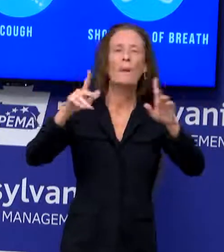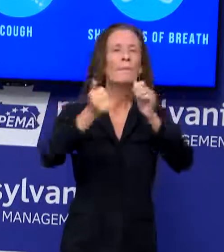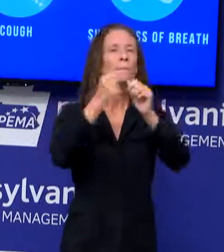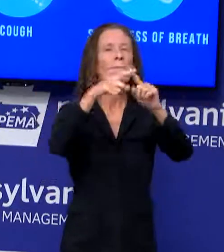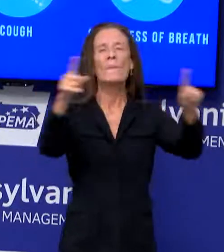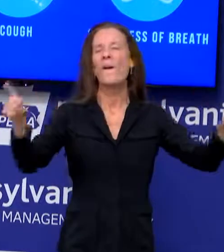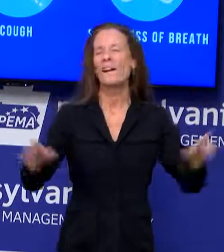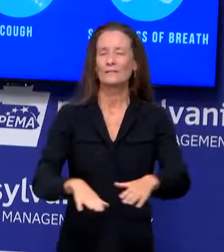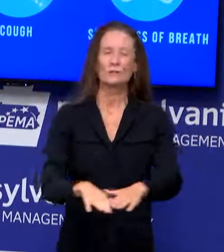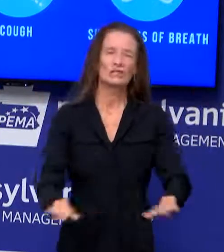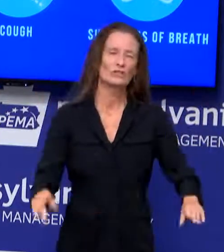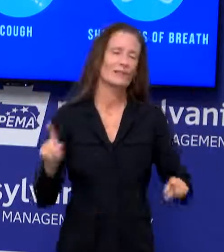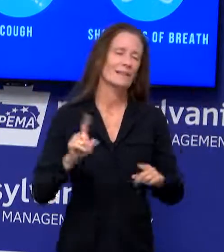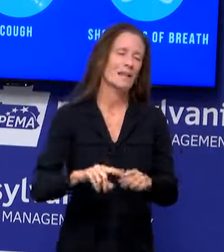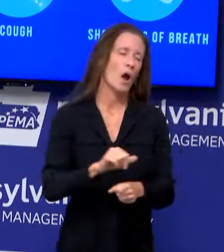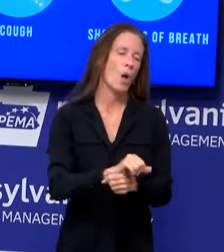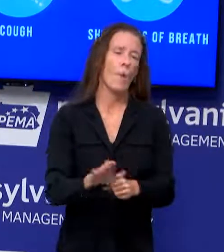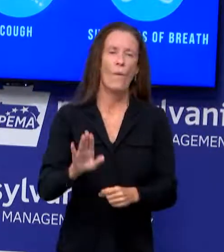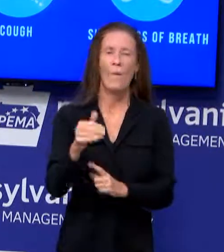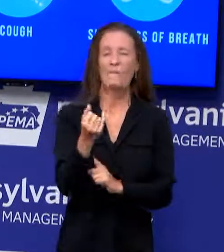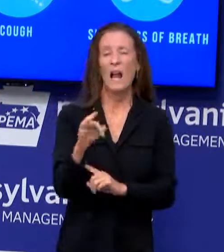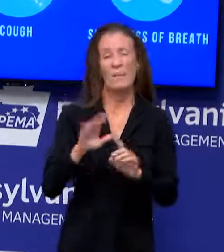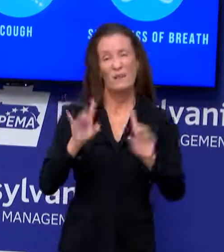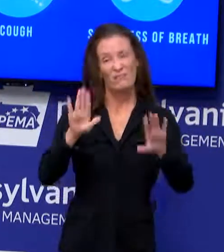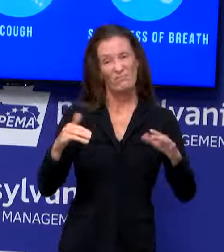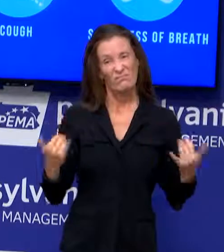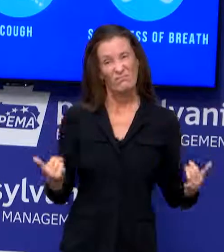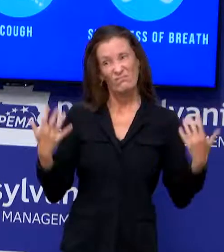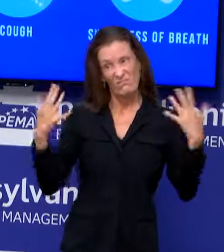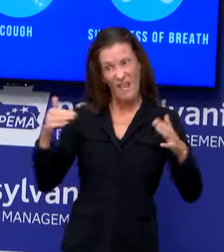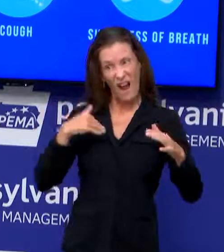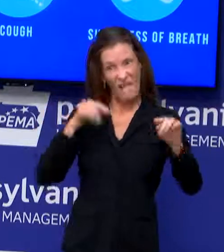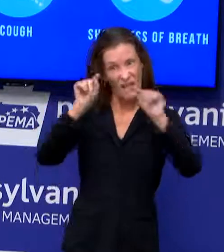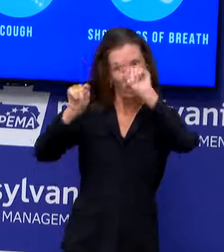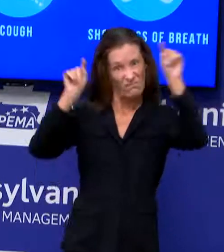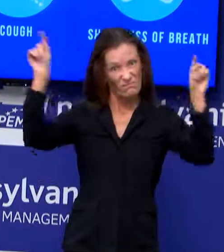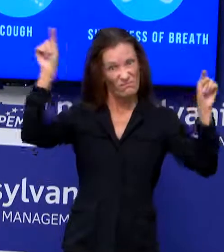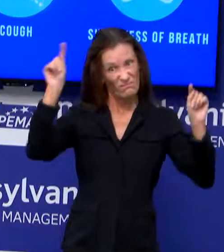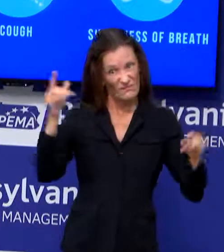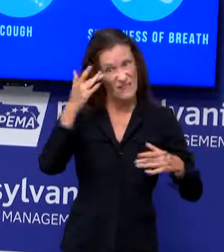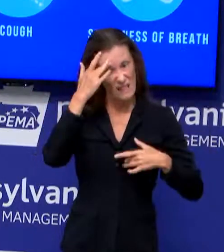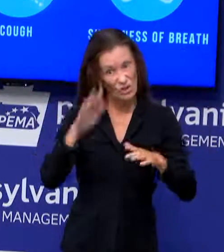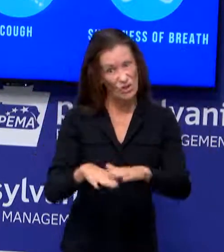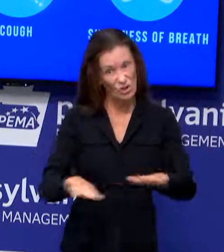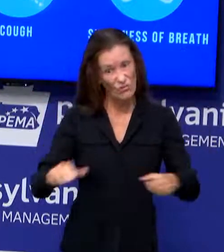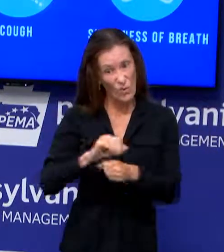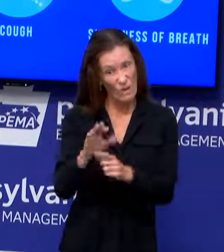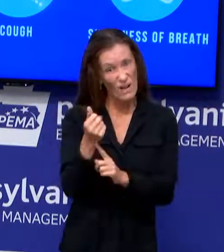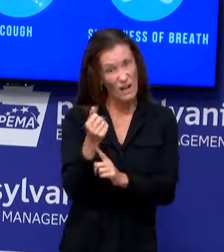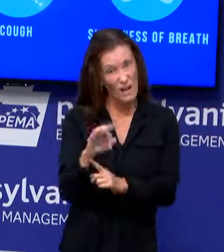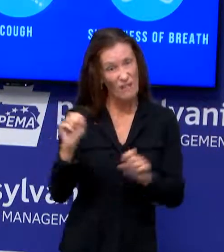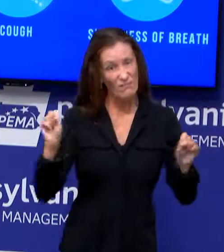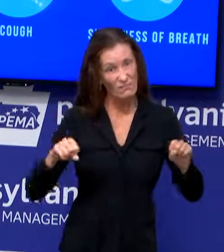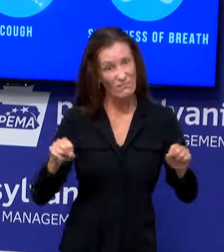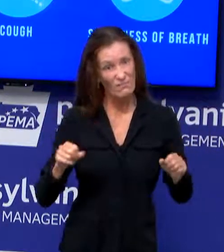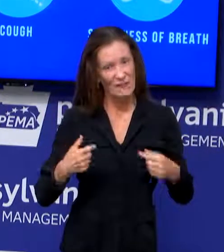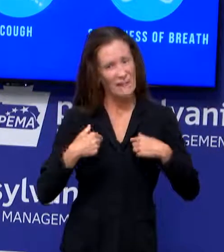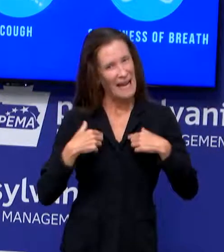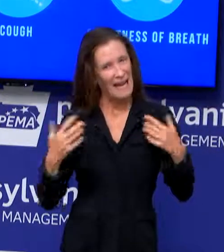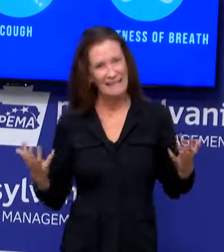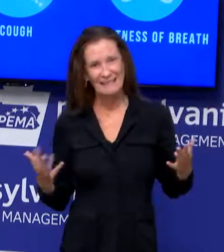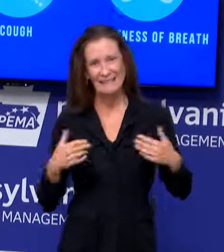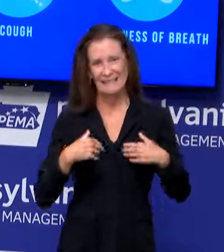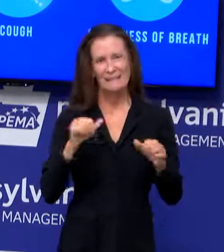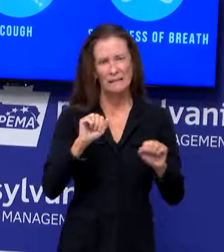get very sick from COVID-19 is incorrect. They can. They get tend to get less sick in proportion